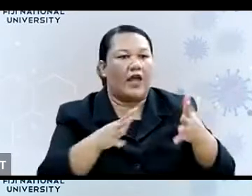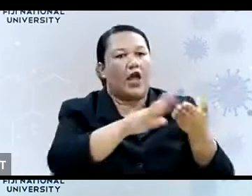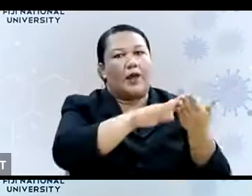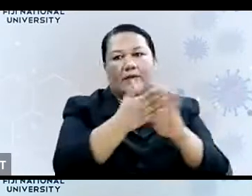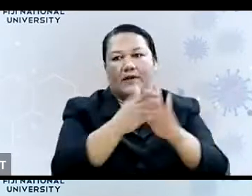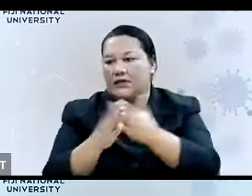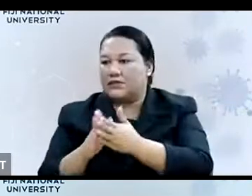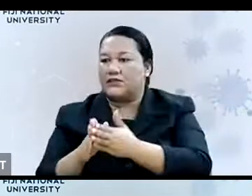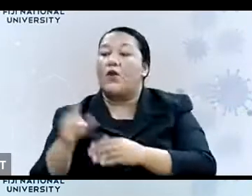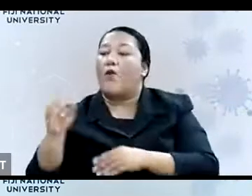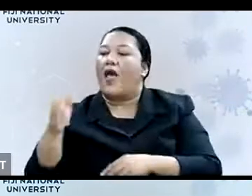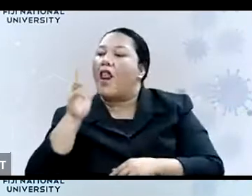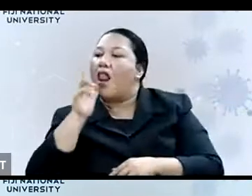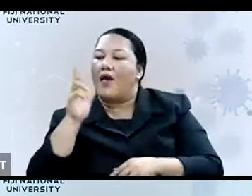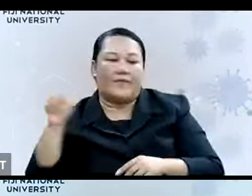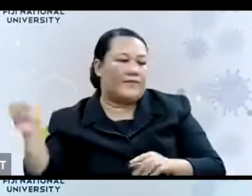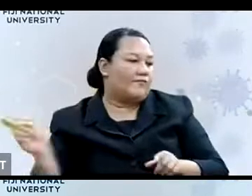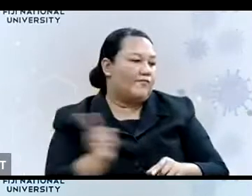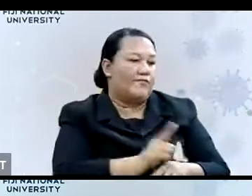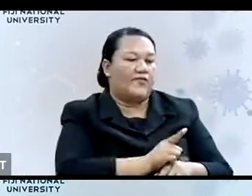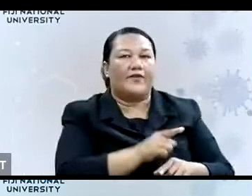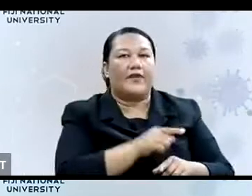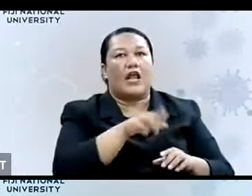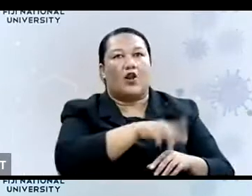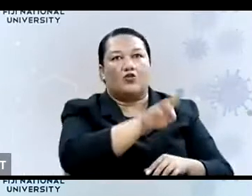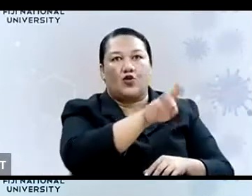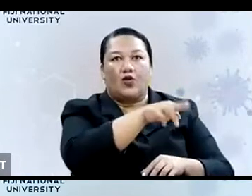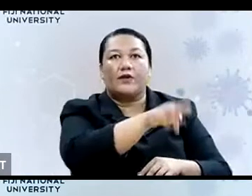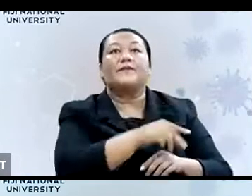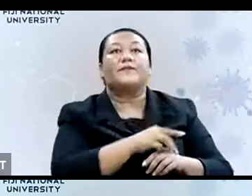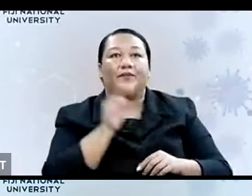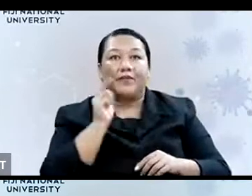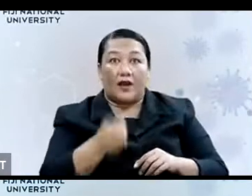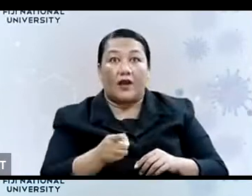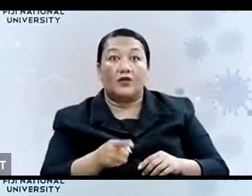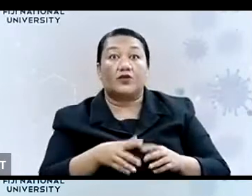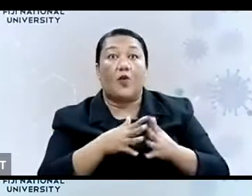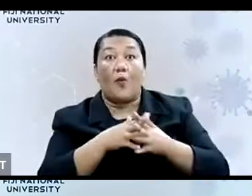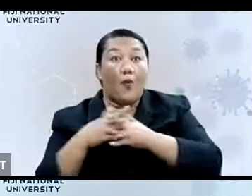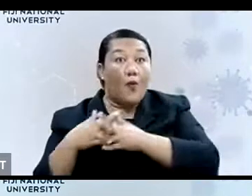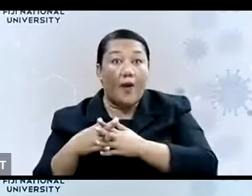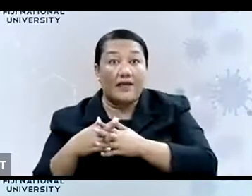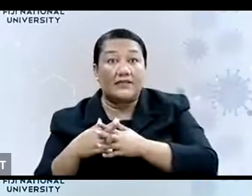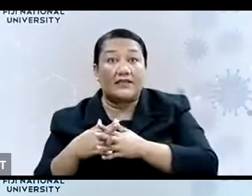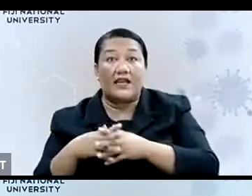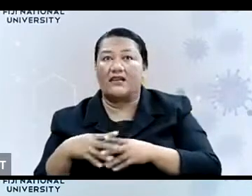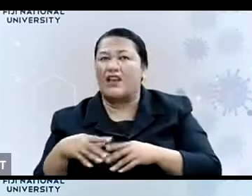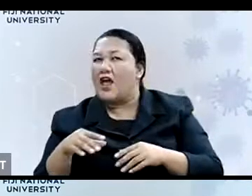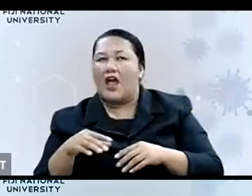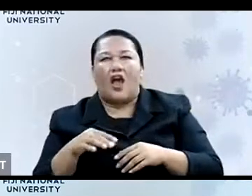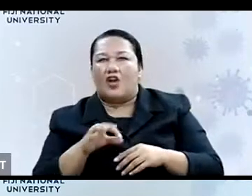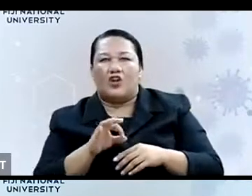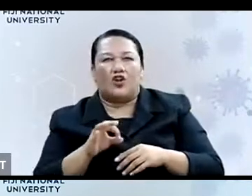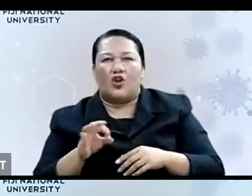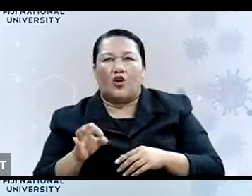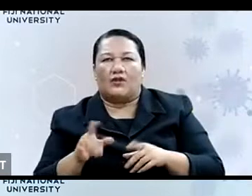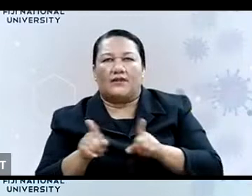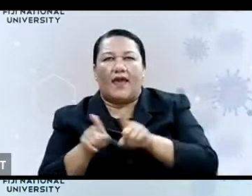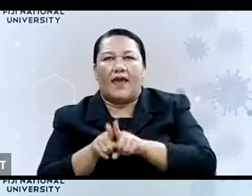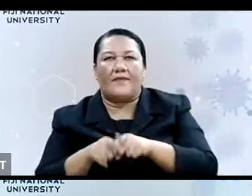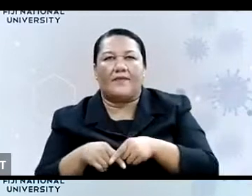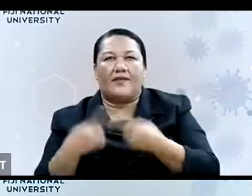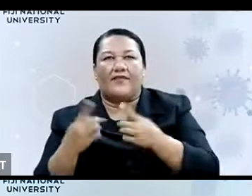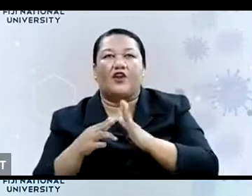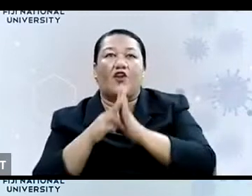zone. But in the other areas, of course, the Western Division, we're not at that level. We have cases, but they're from one cluster. In the Northern Division,